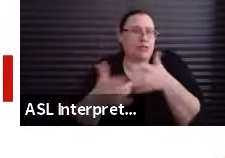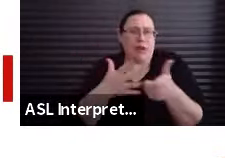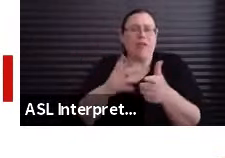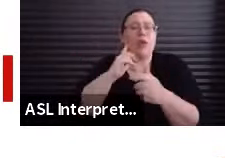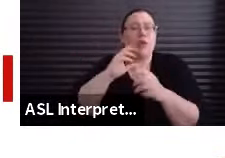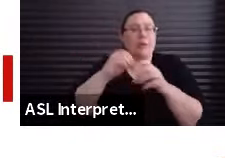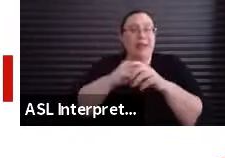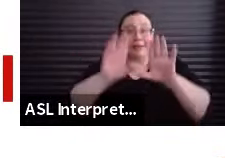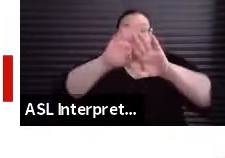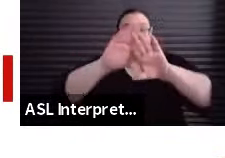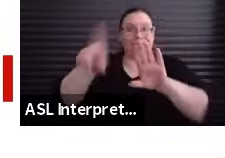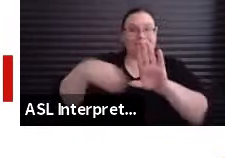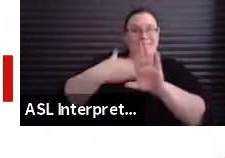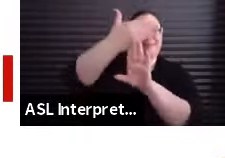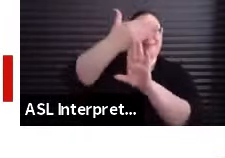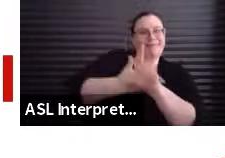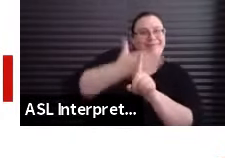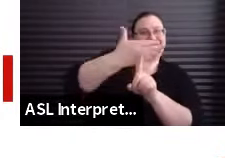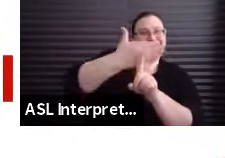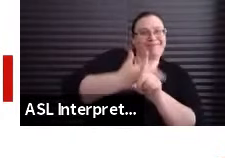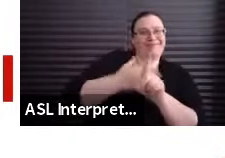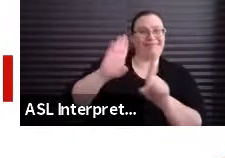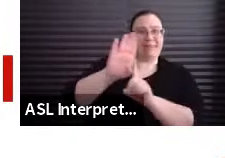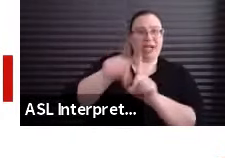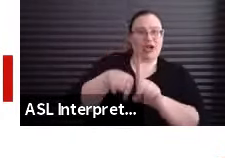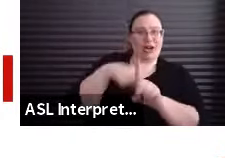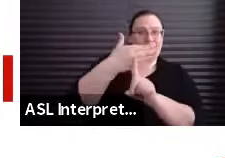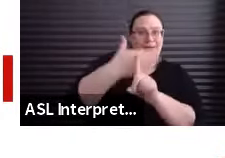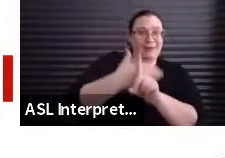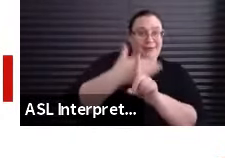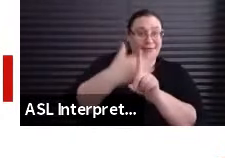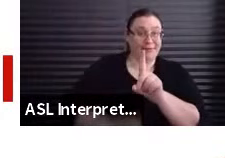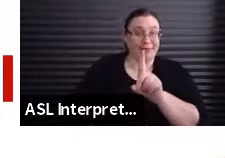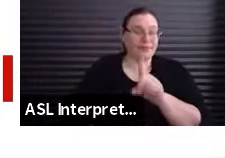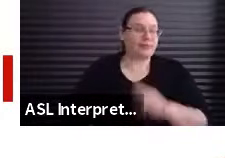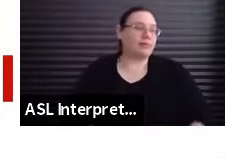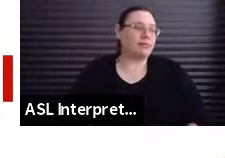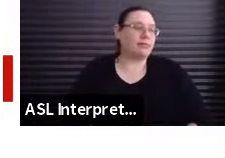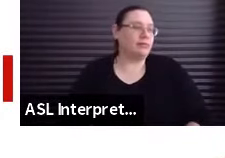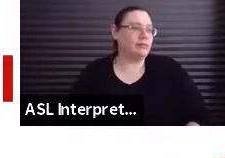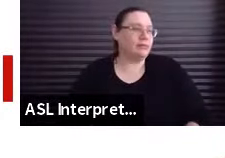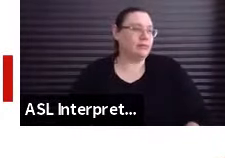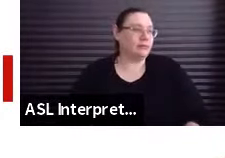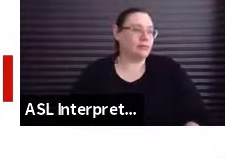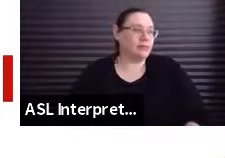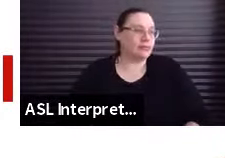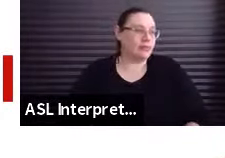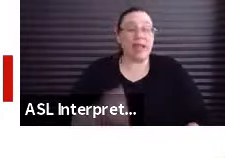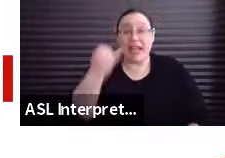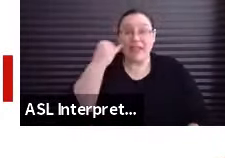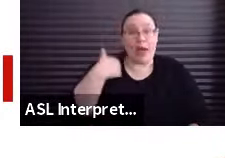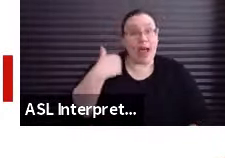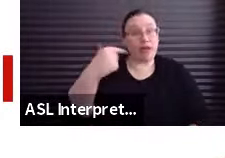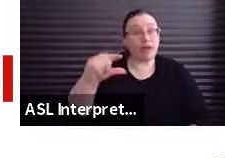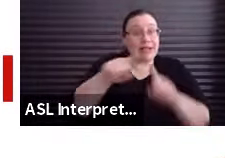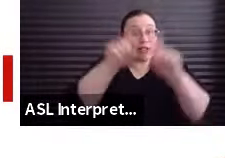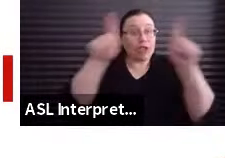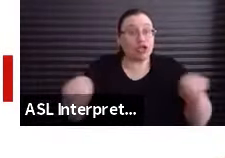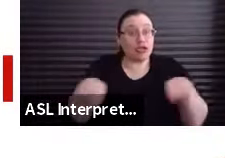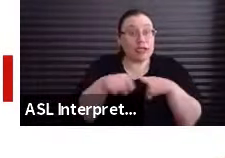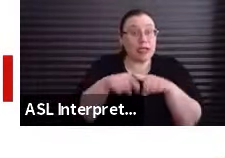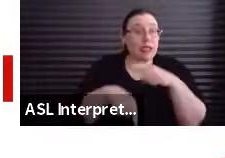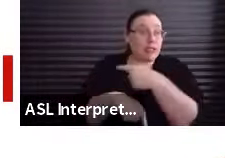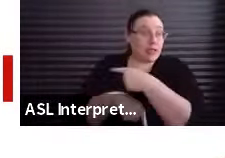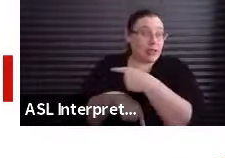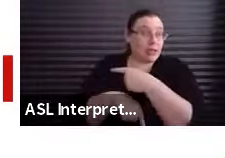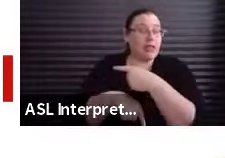you on Zoom. And then if you even have options, if you've got a green screen, which can